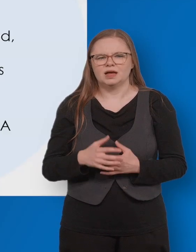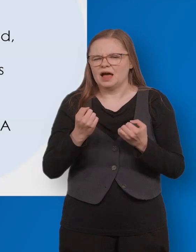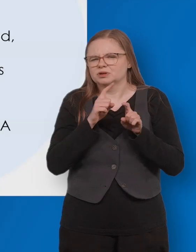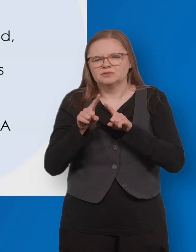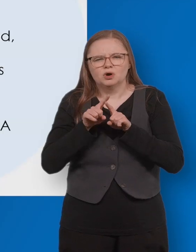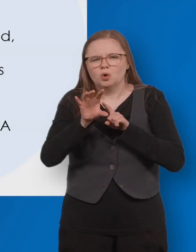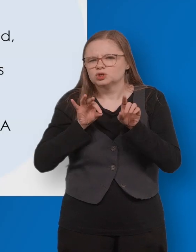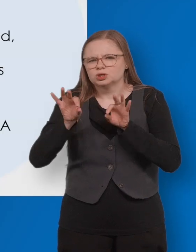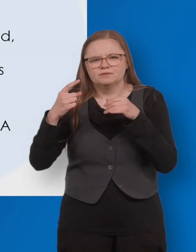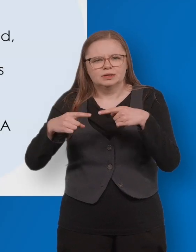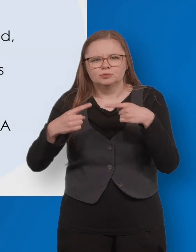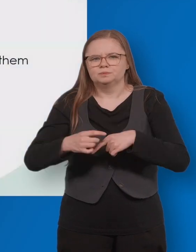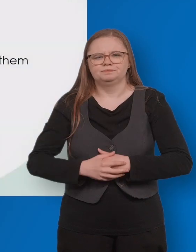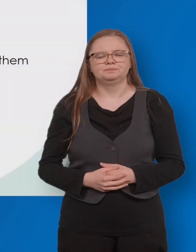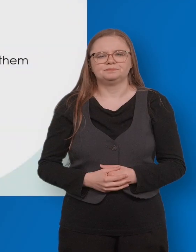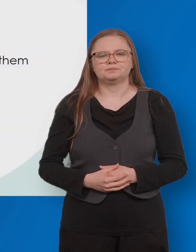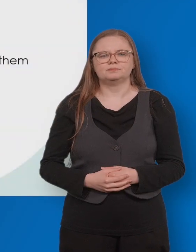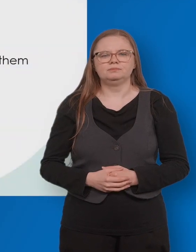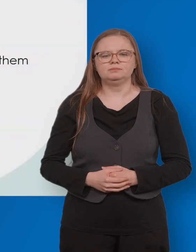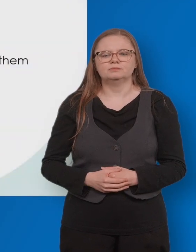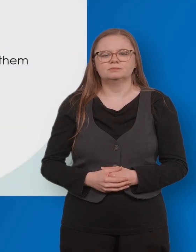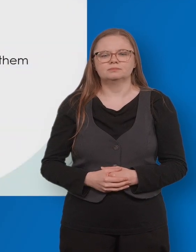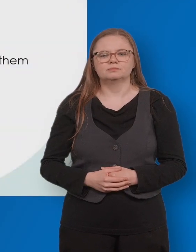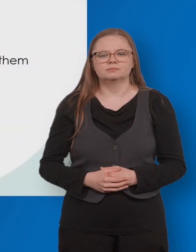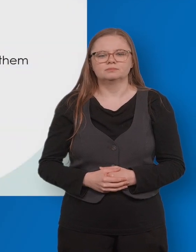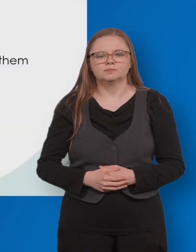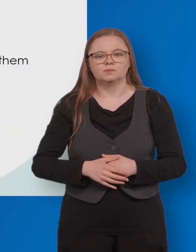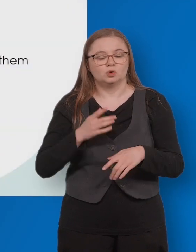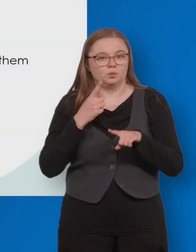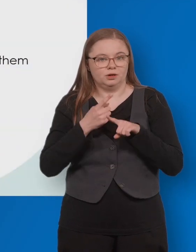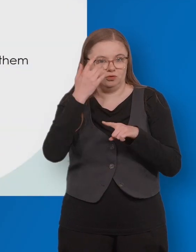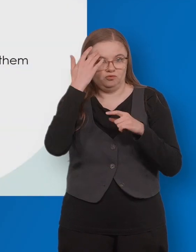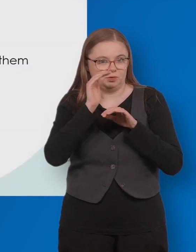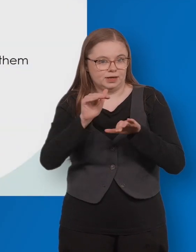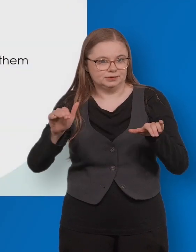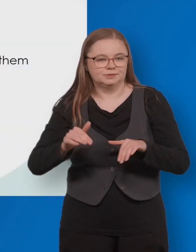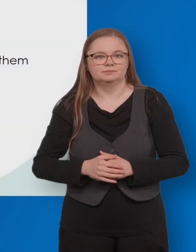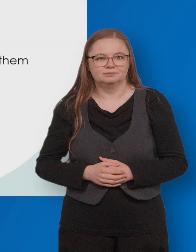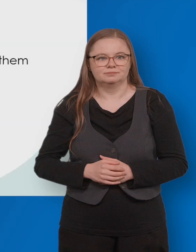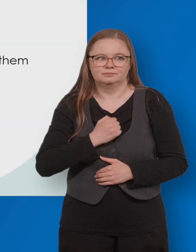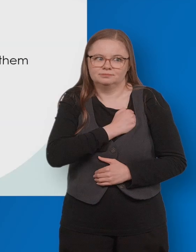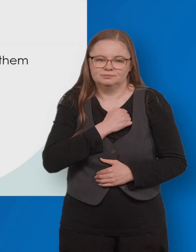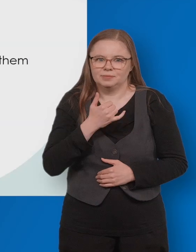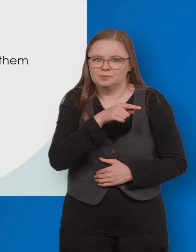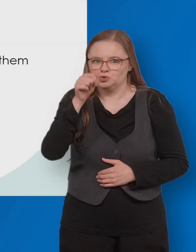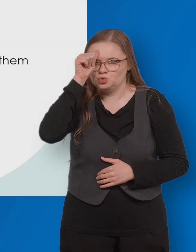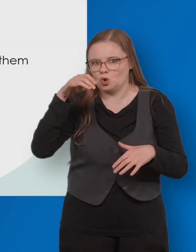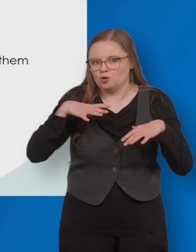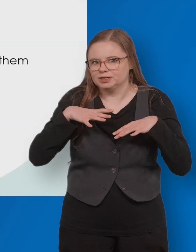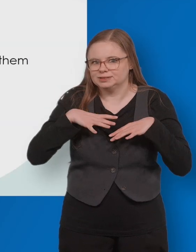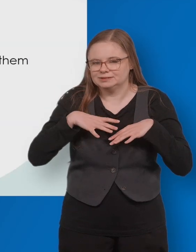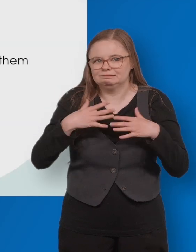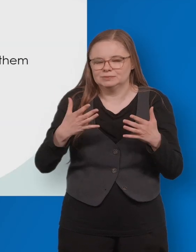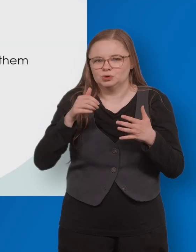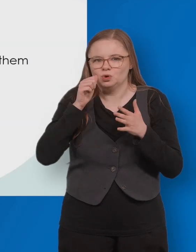options available there. So just to quickly remind everybody, forgive me if you know this already, if you're familiar with